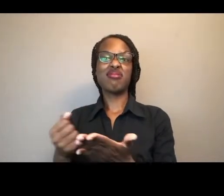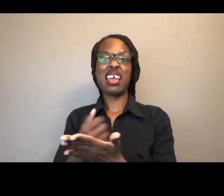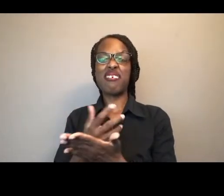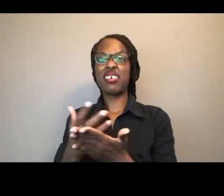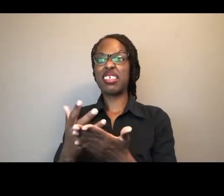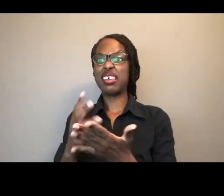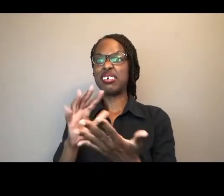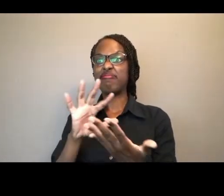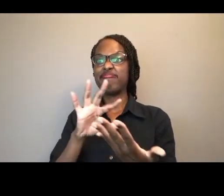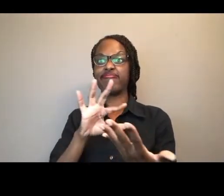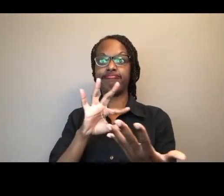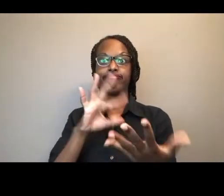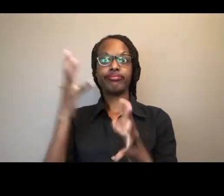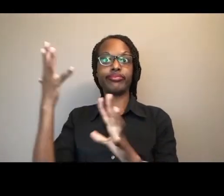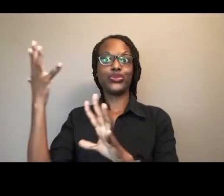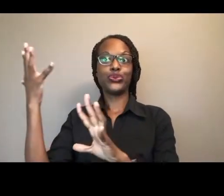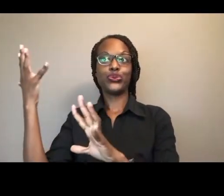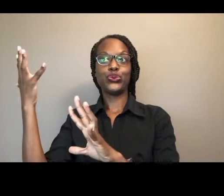haywire.